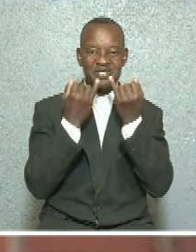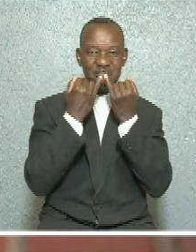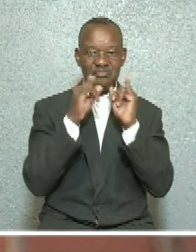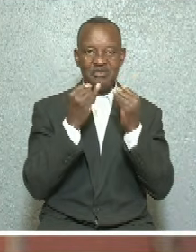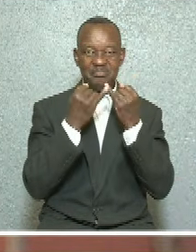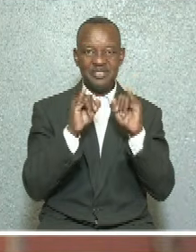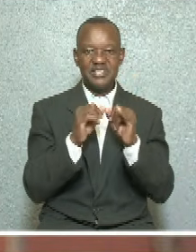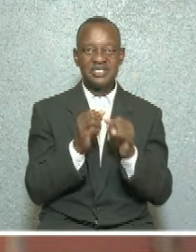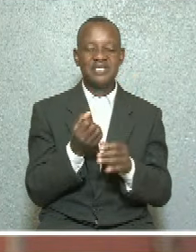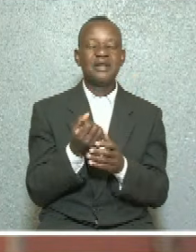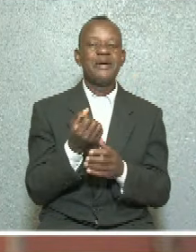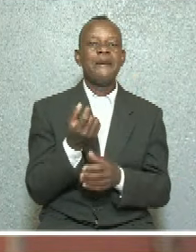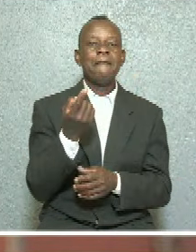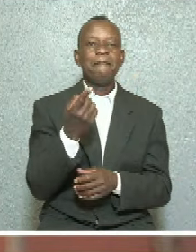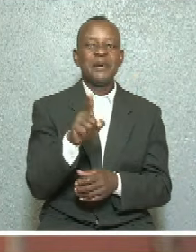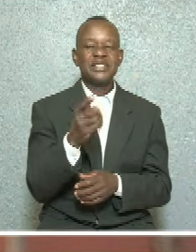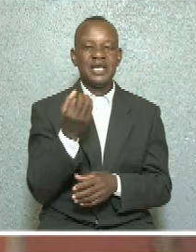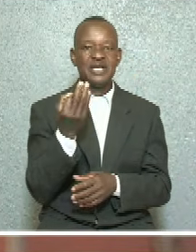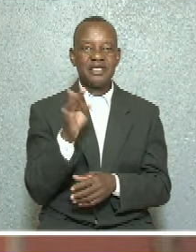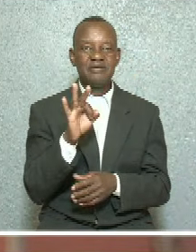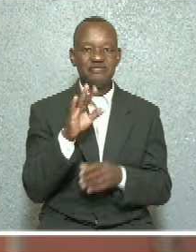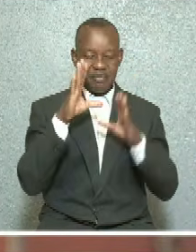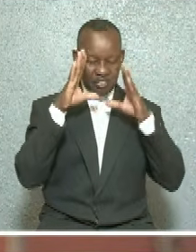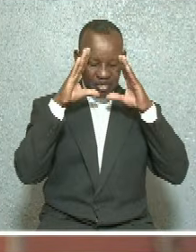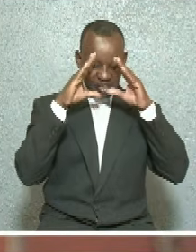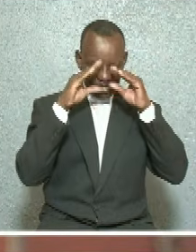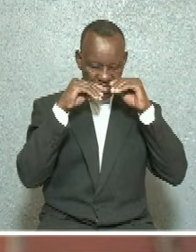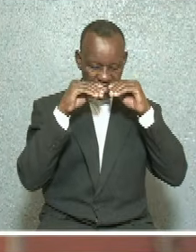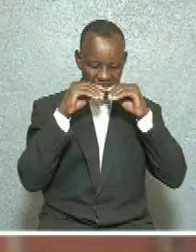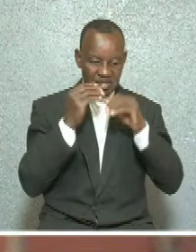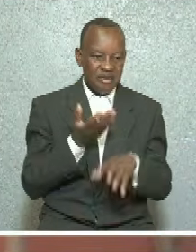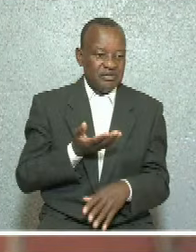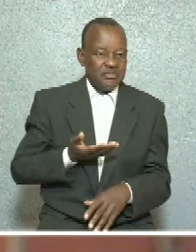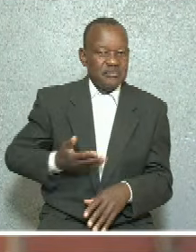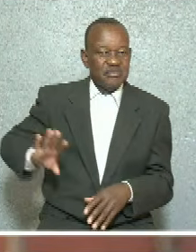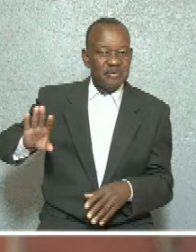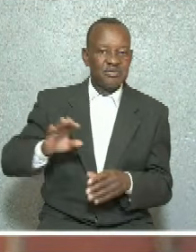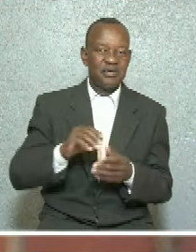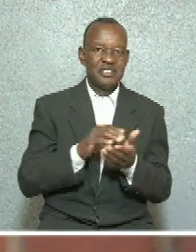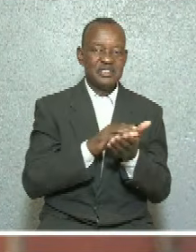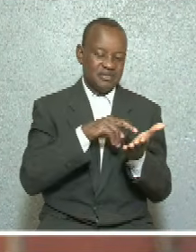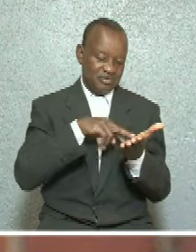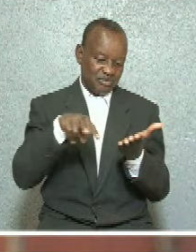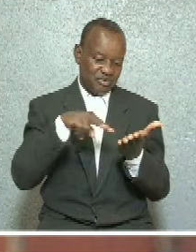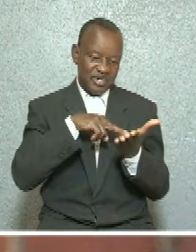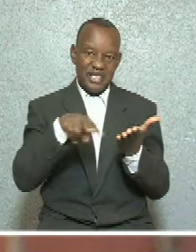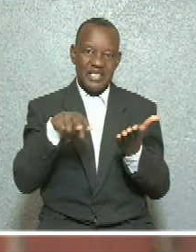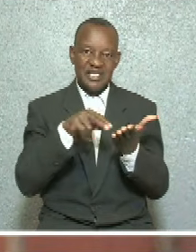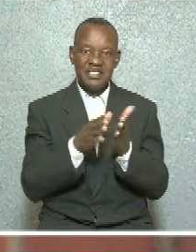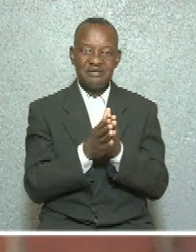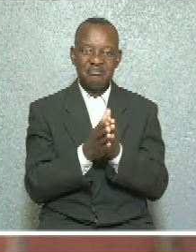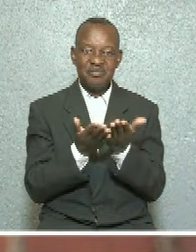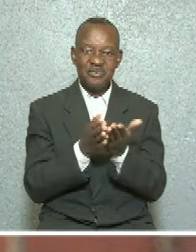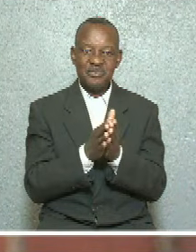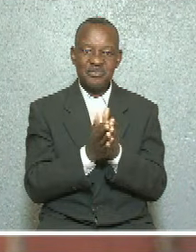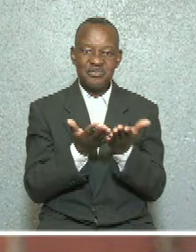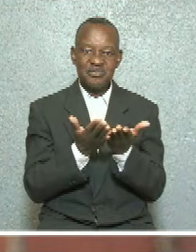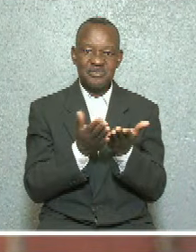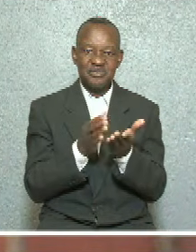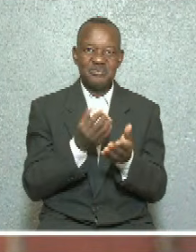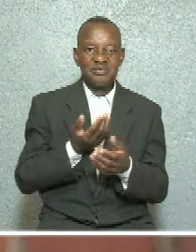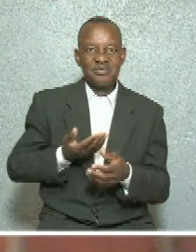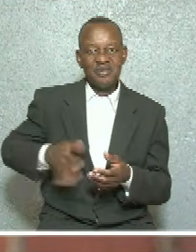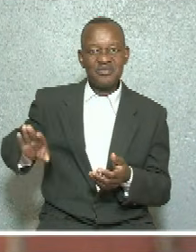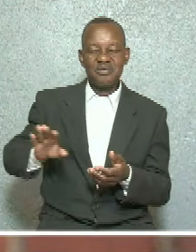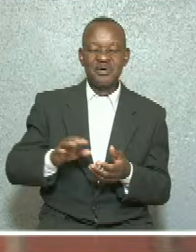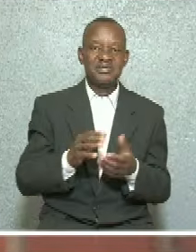your books, the teacher is talking in the class, you don't want to listen, your colleague is giving a very nice answer, you don't want to